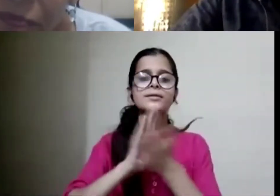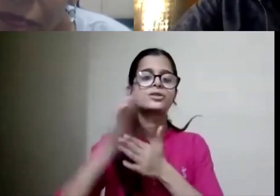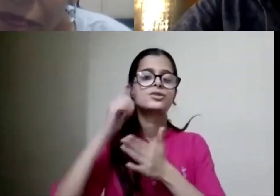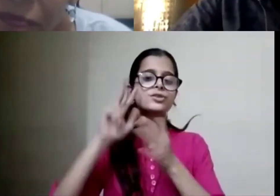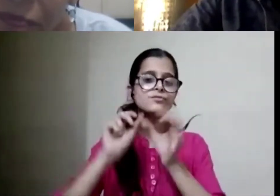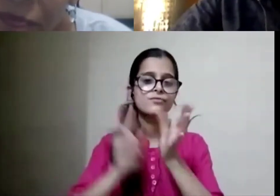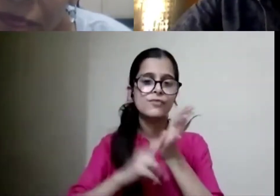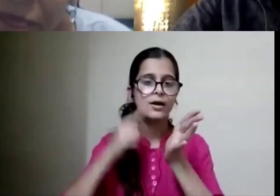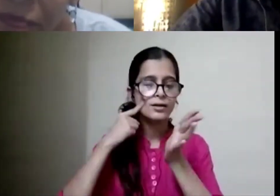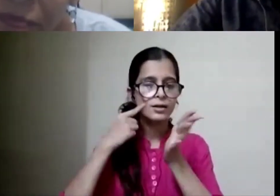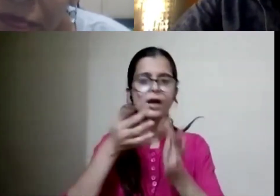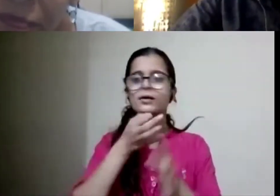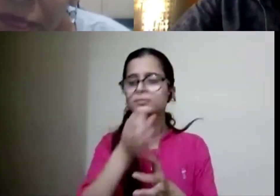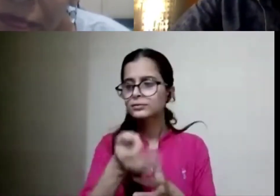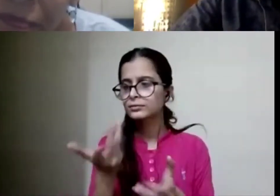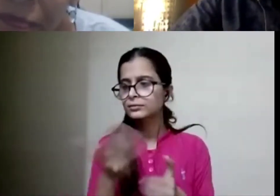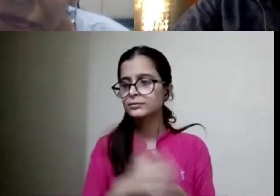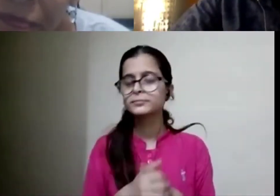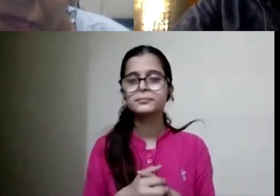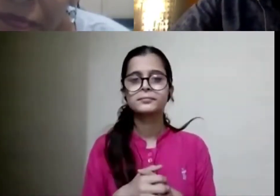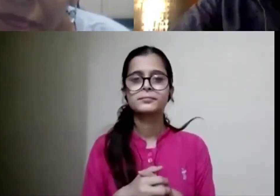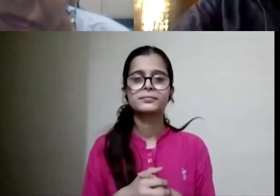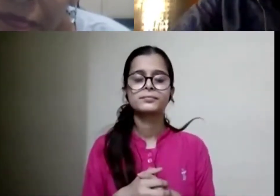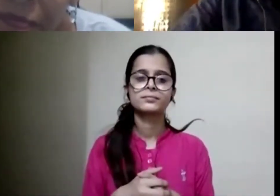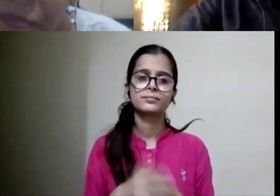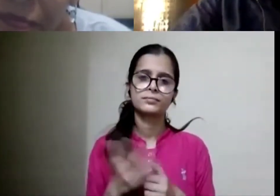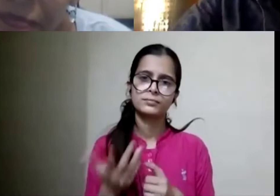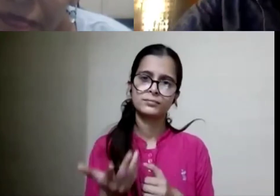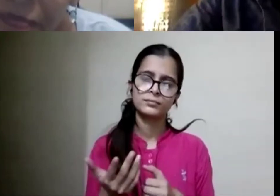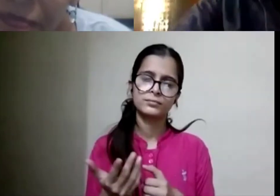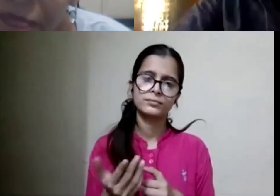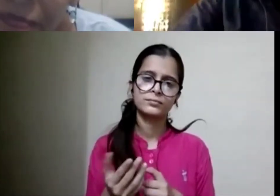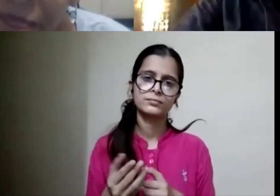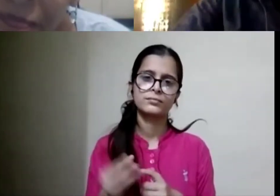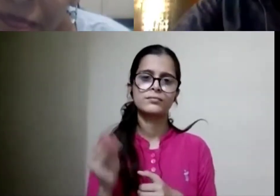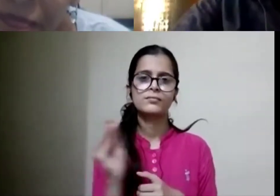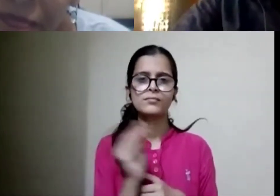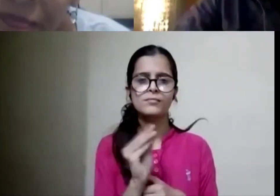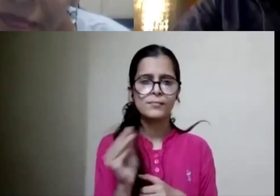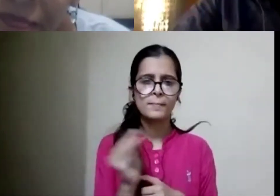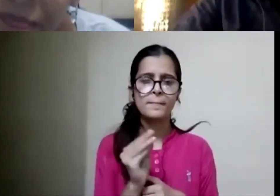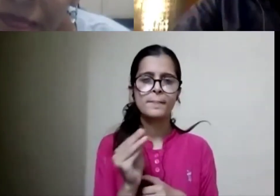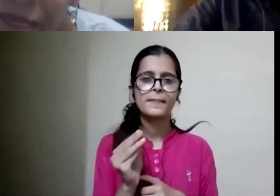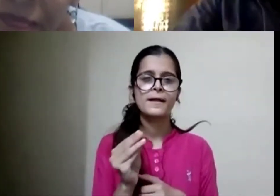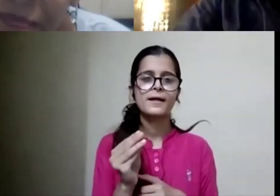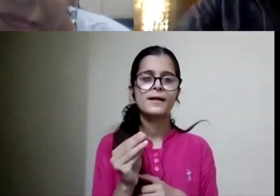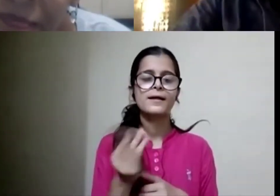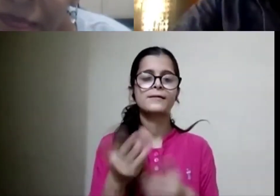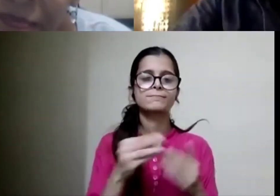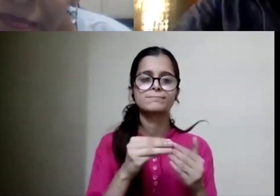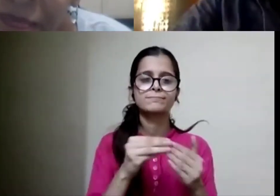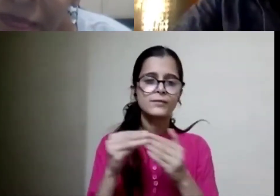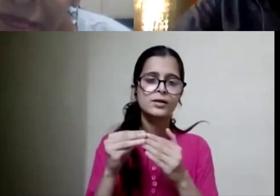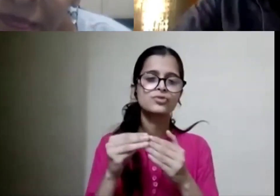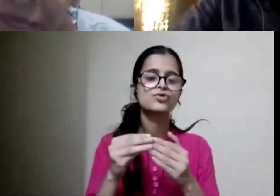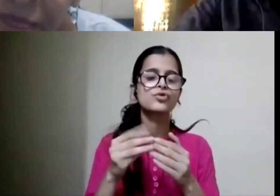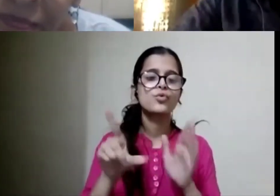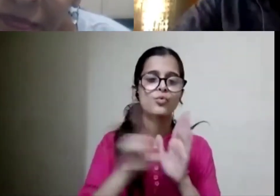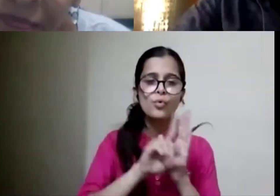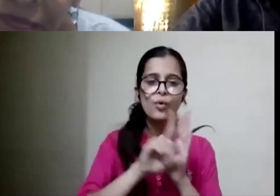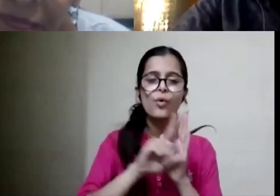asking, can there be a liminal space between law and justice with reference to